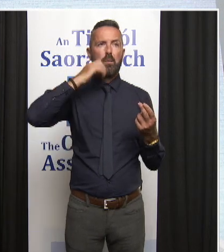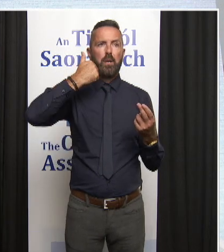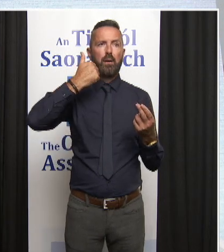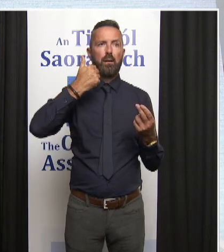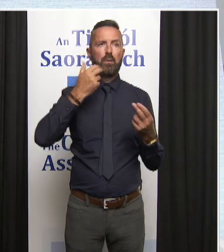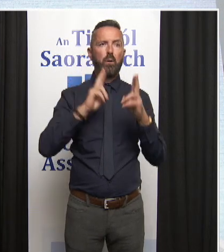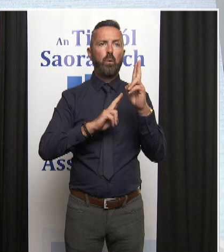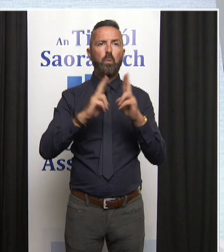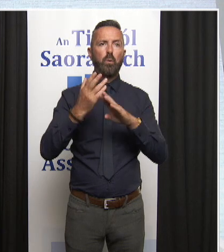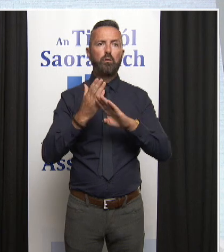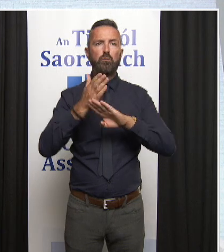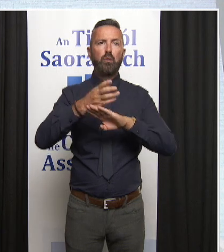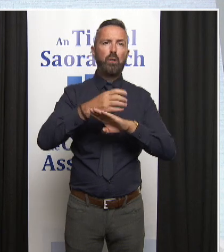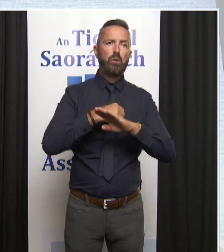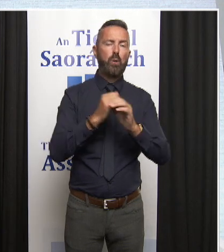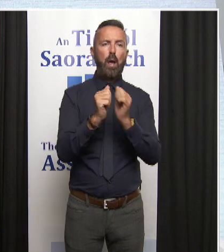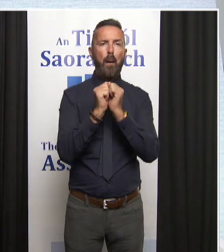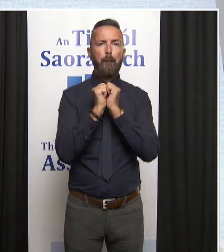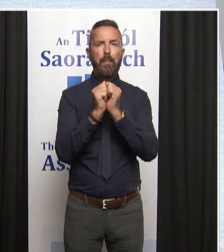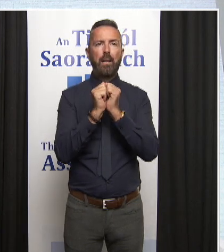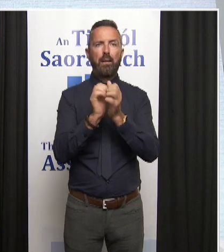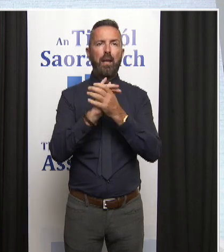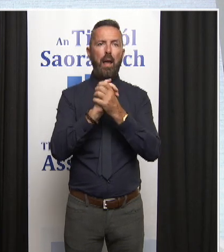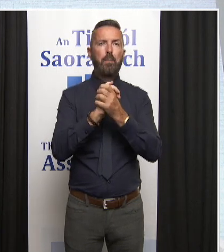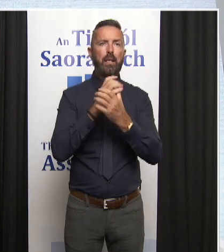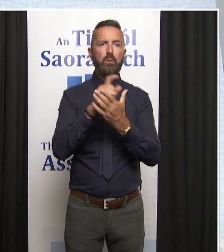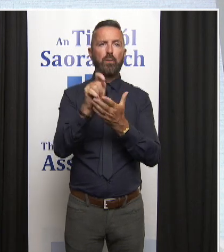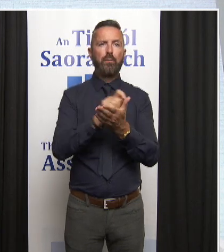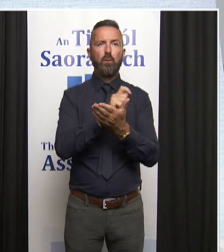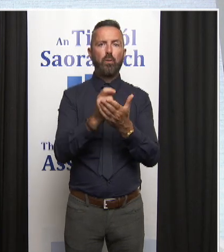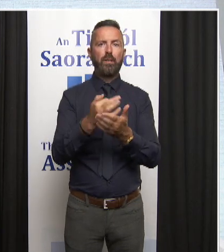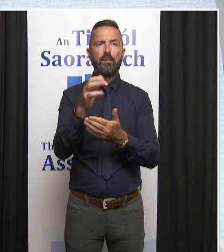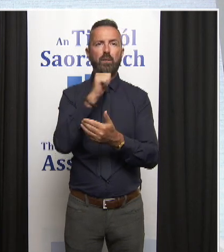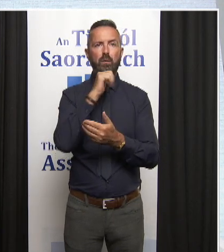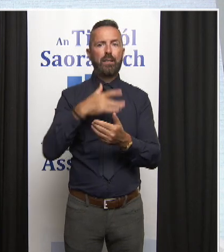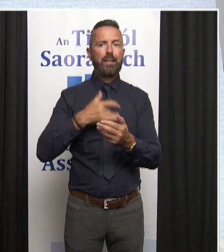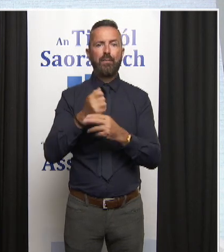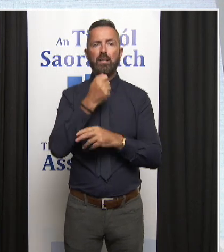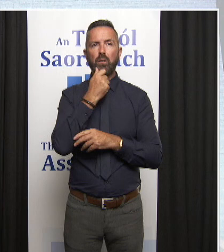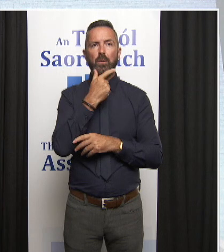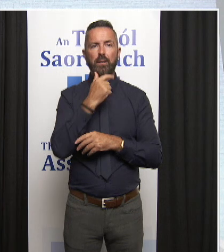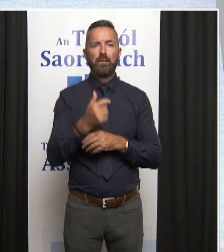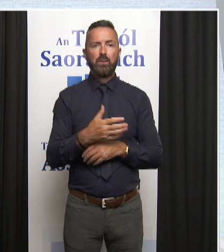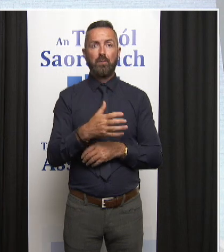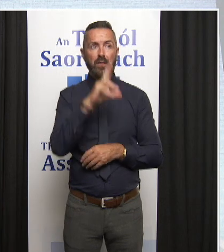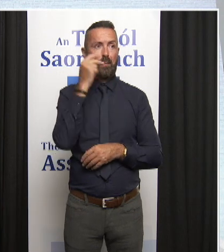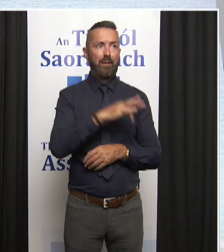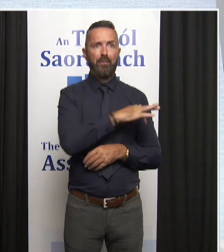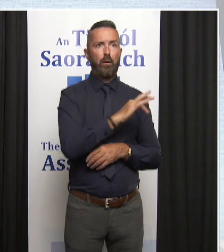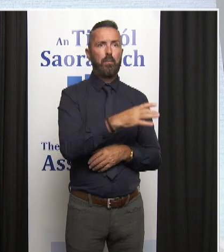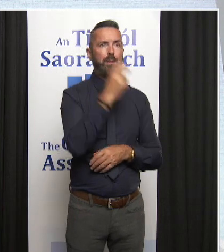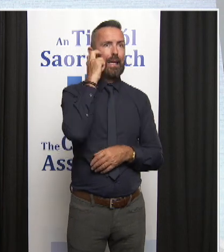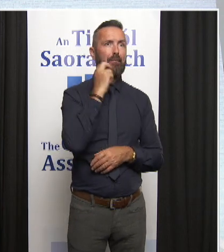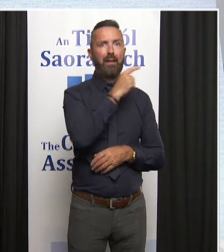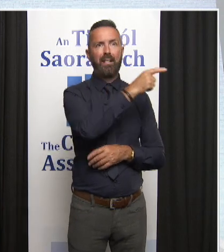struggle to appeal to voters if they were not resident within the area, and because that would also exclude